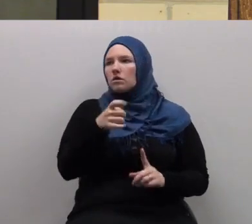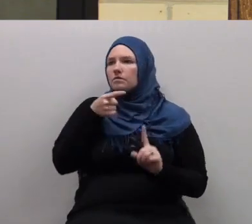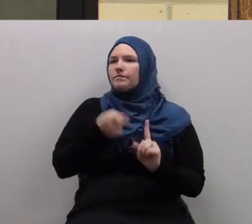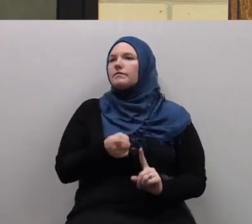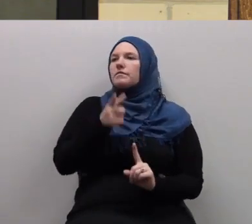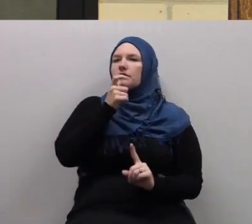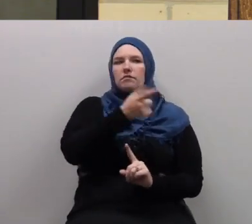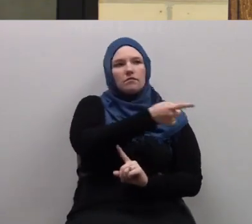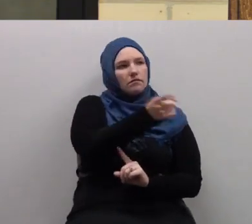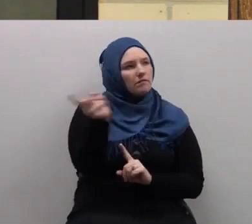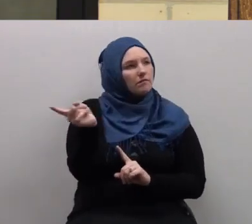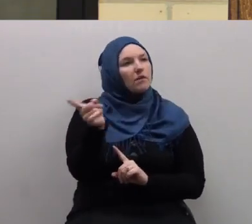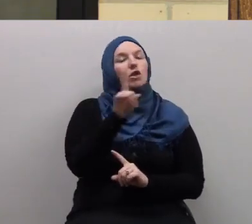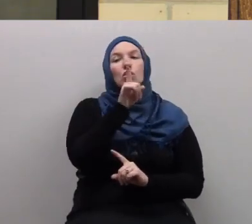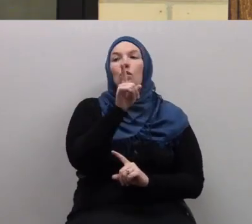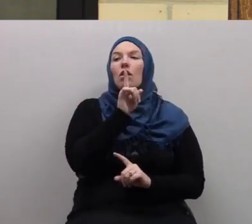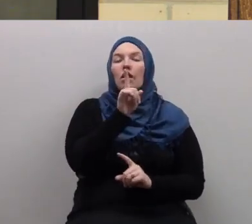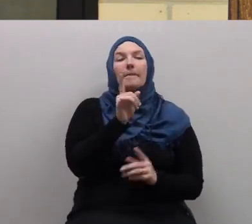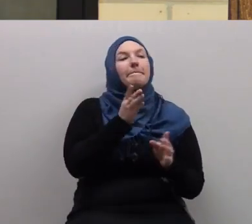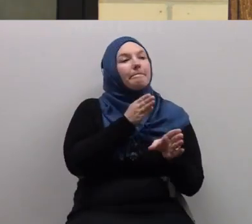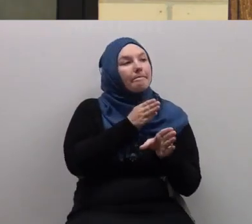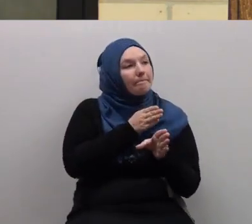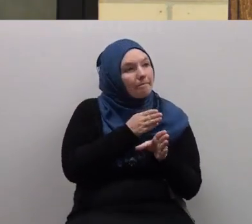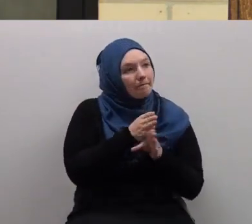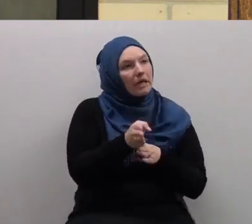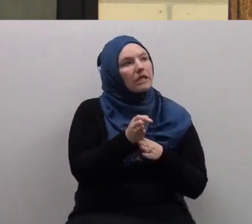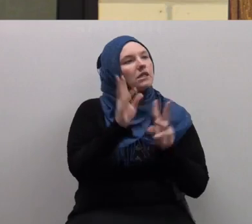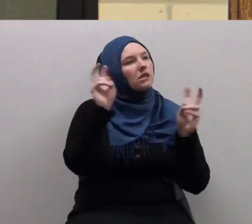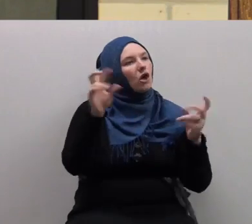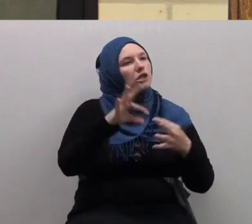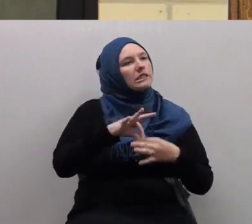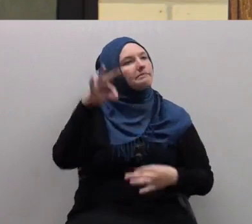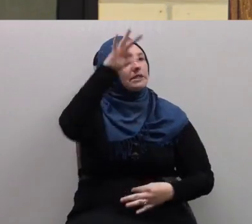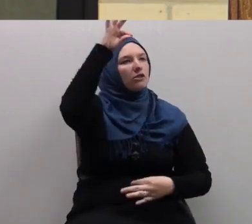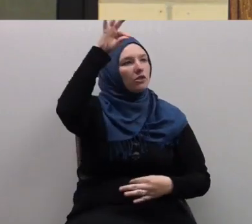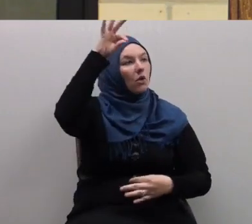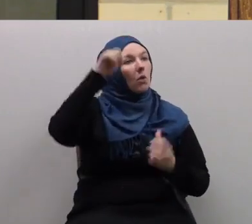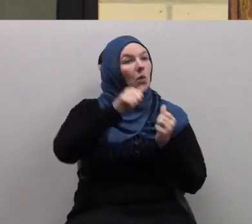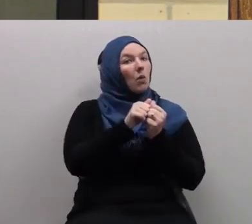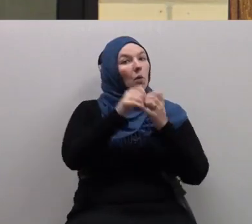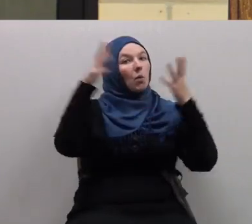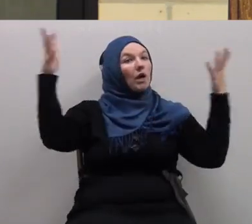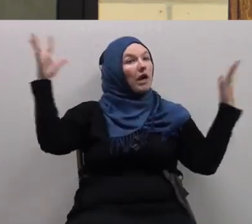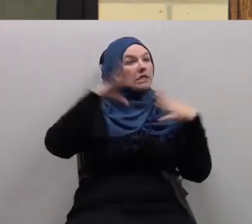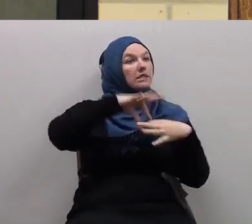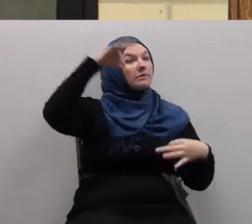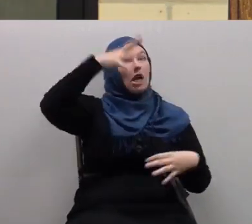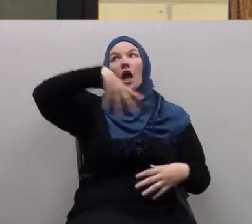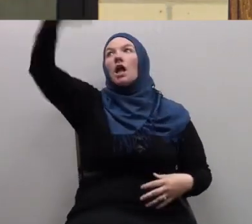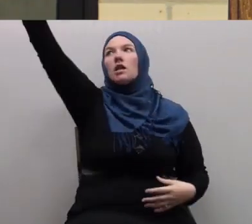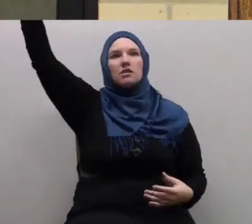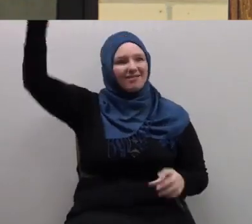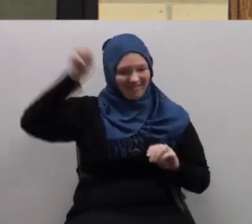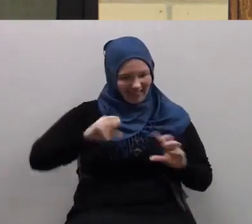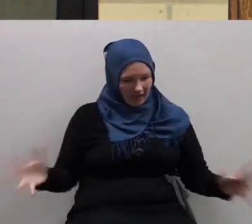you are. You are primarily a spiritual being. Without the spirit, you are